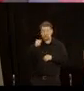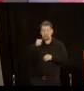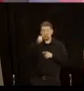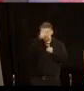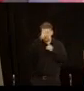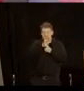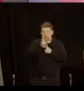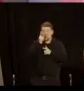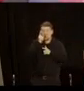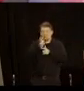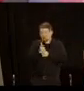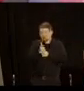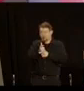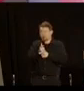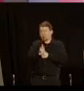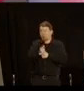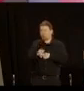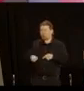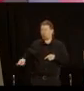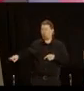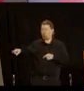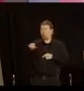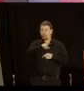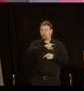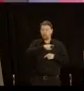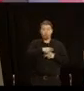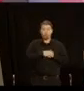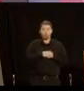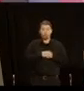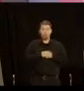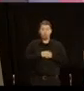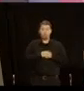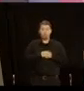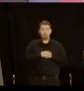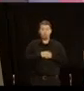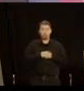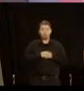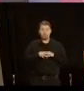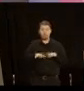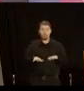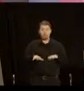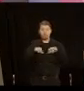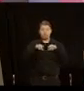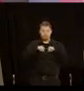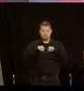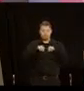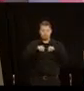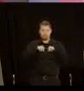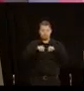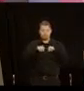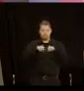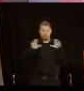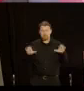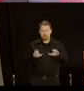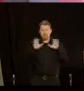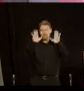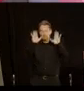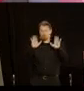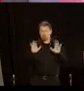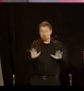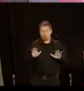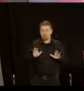siblings, who have taken on and done an